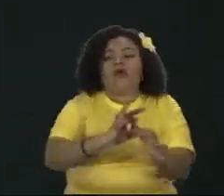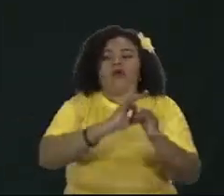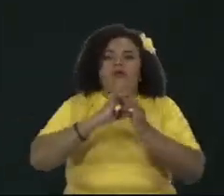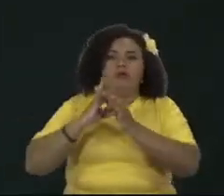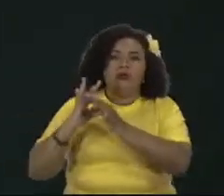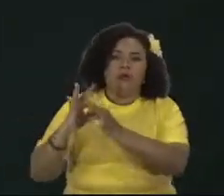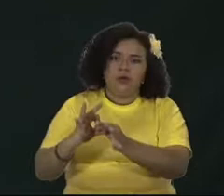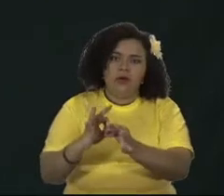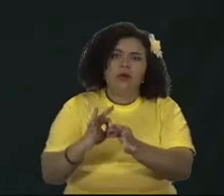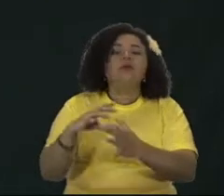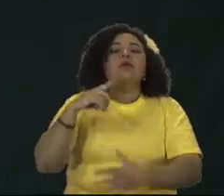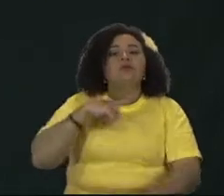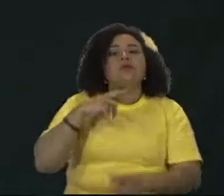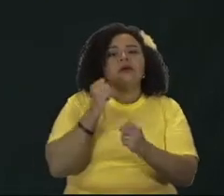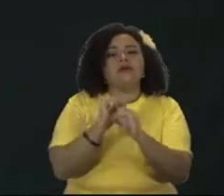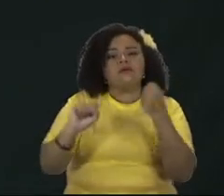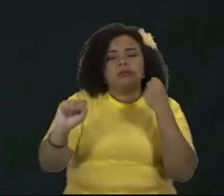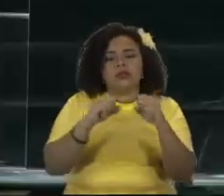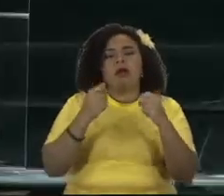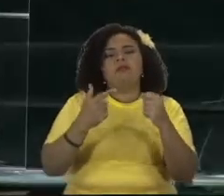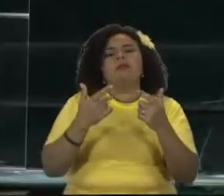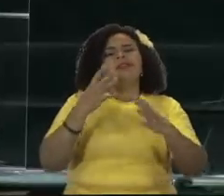On Psalms, it says that